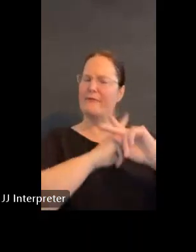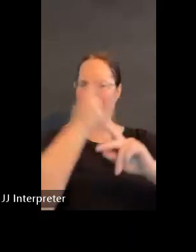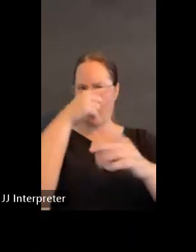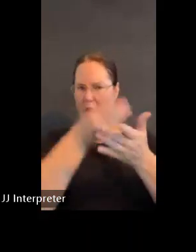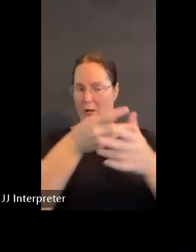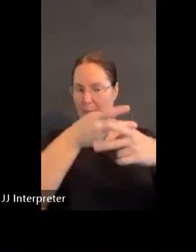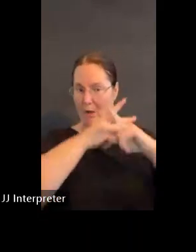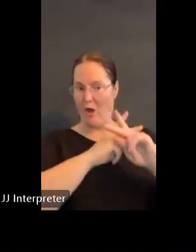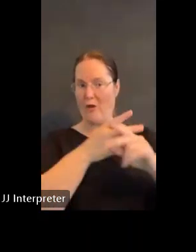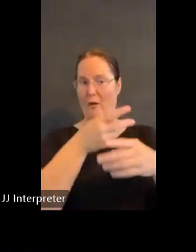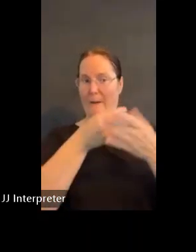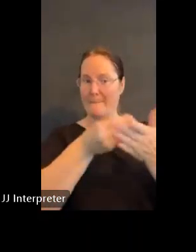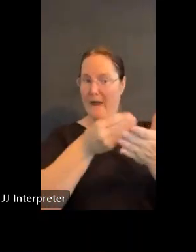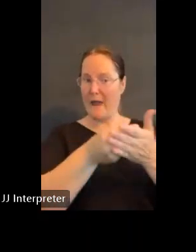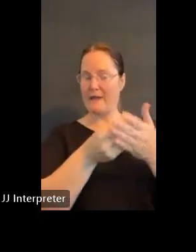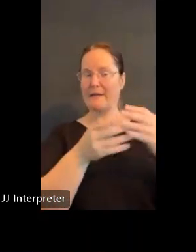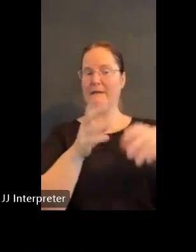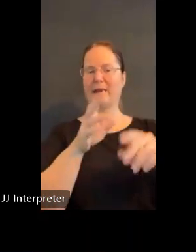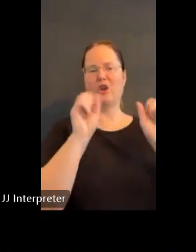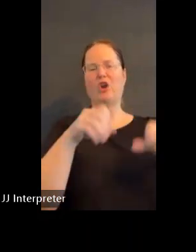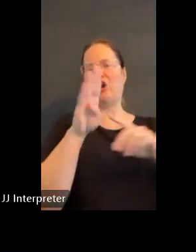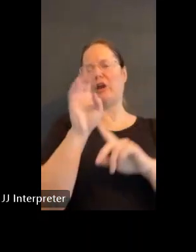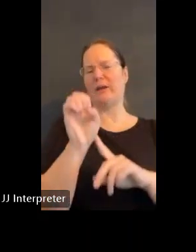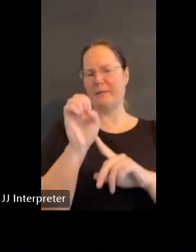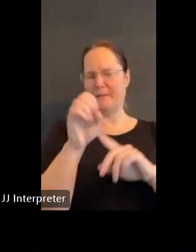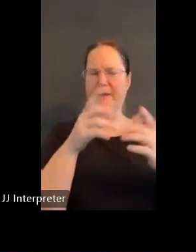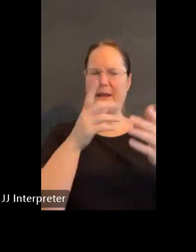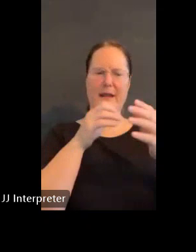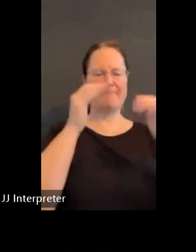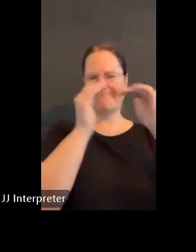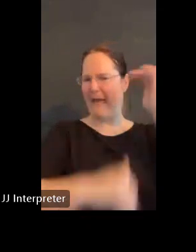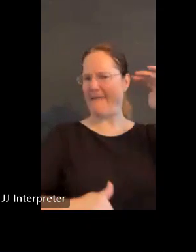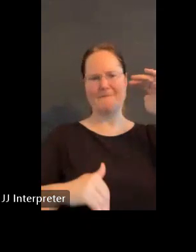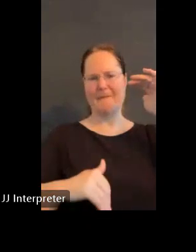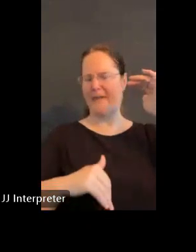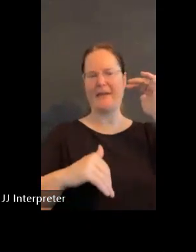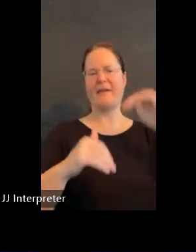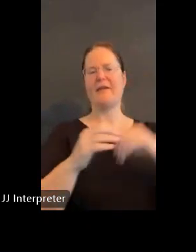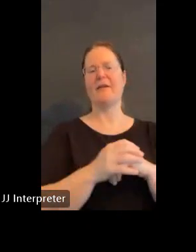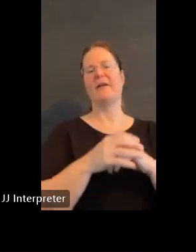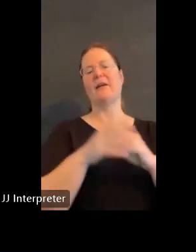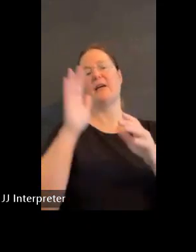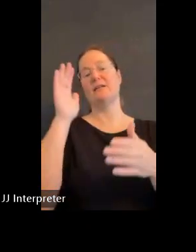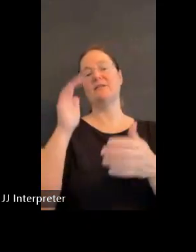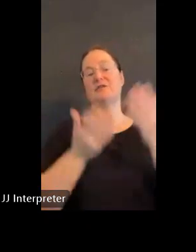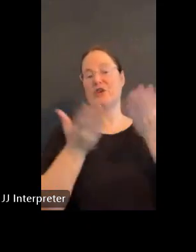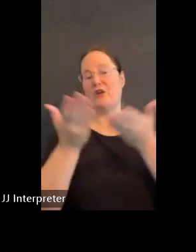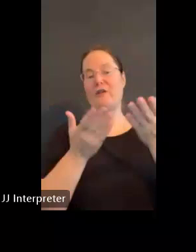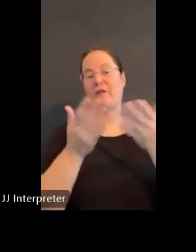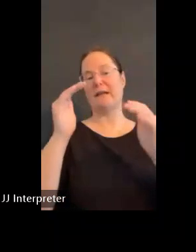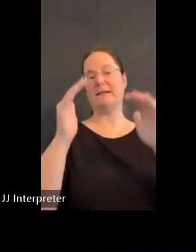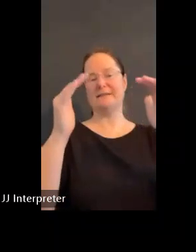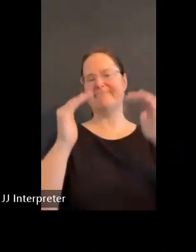lending products with worse terms, providing less service to